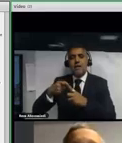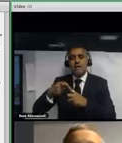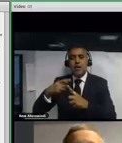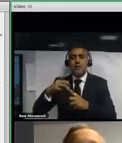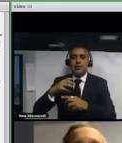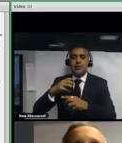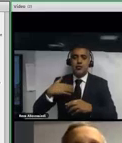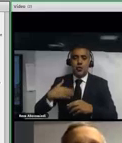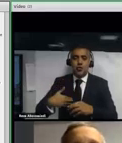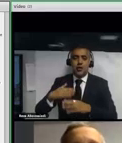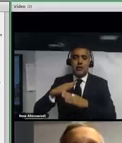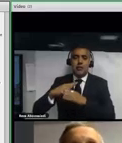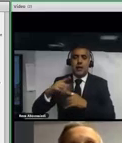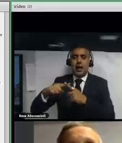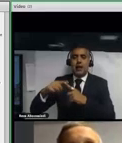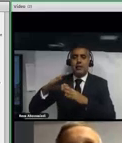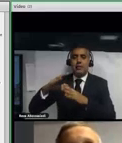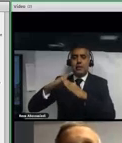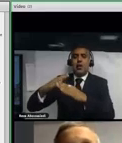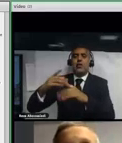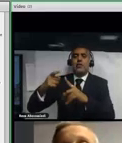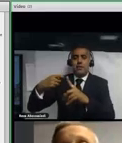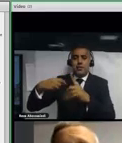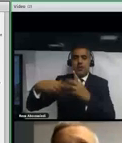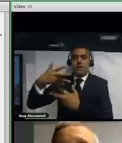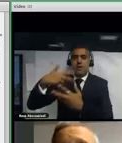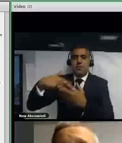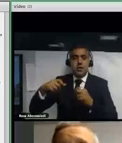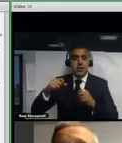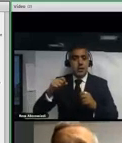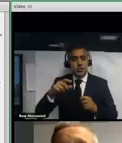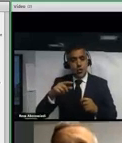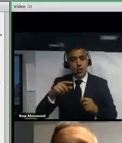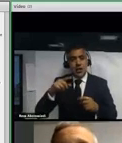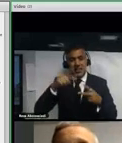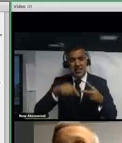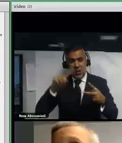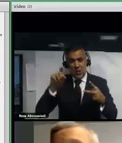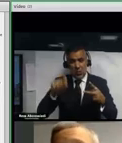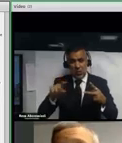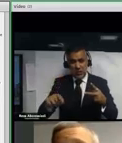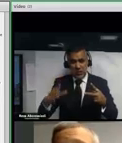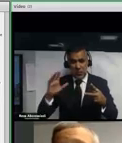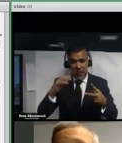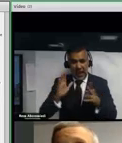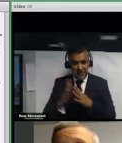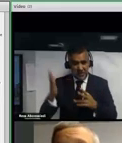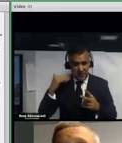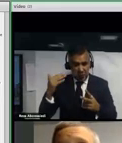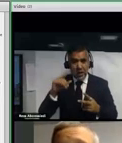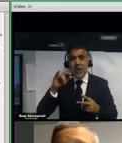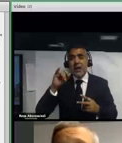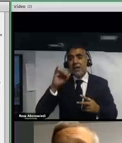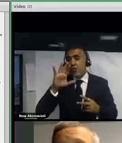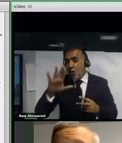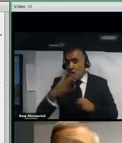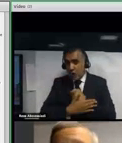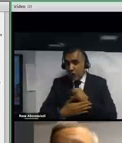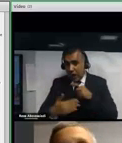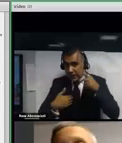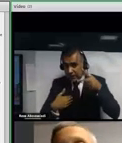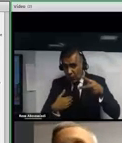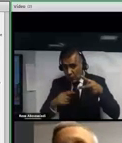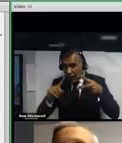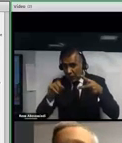and the barriers in the environment. So these are the data that have been used in the past. If your country has surveys and these are the questions they're